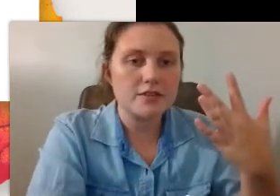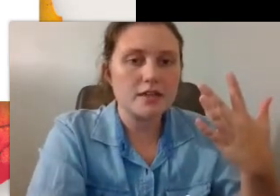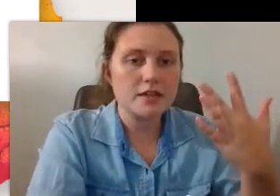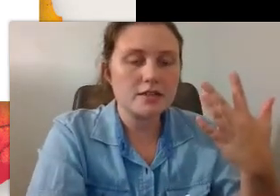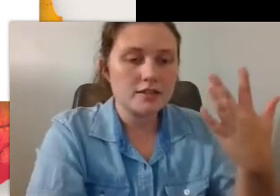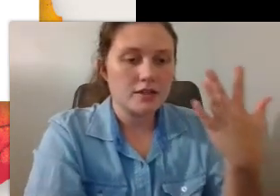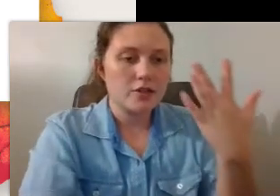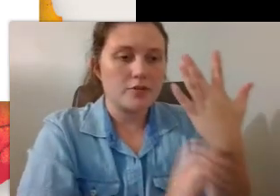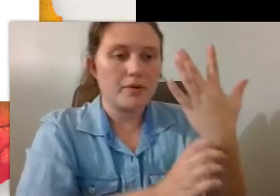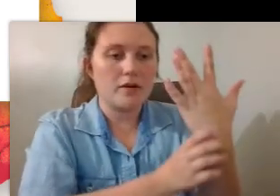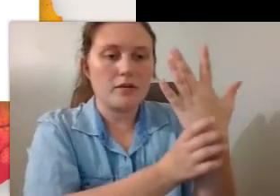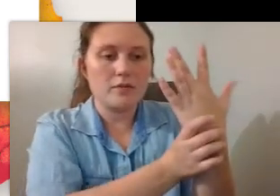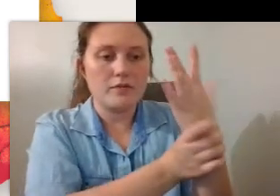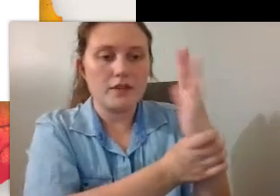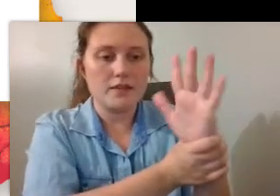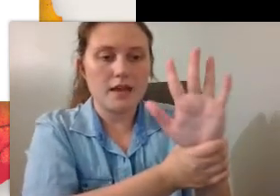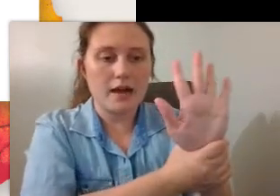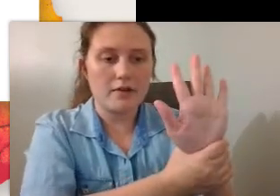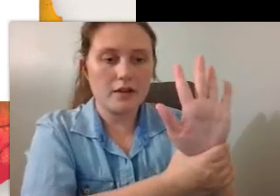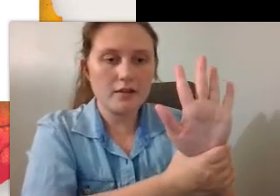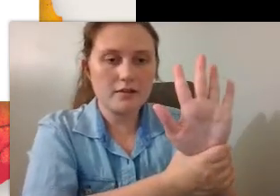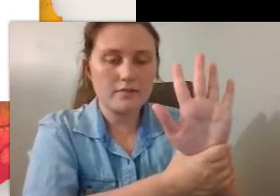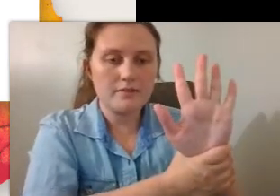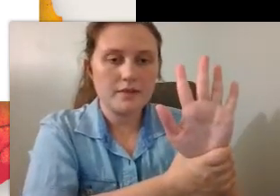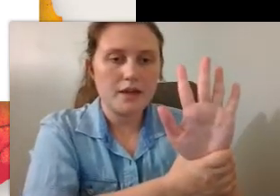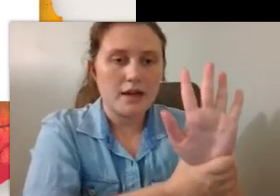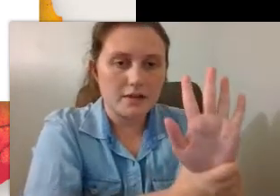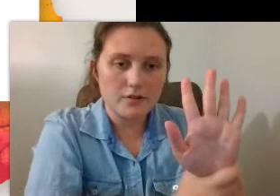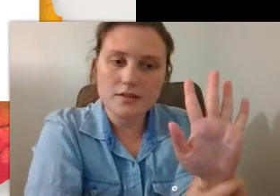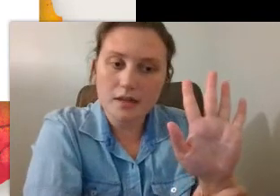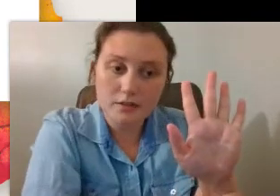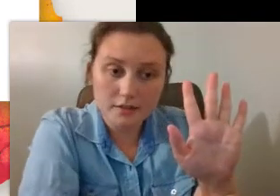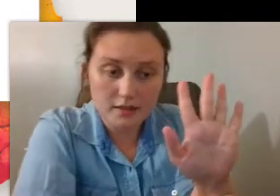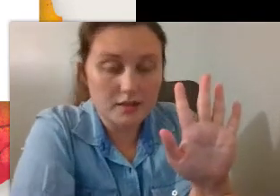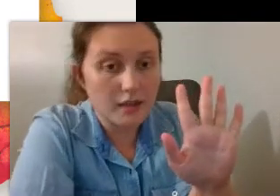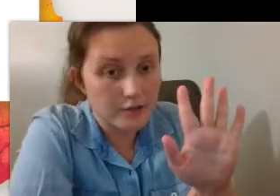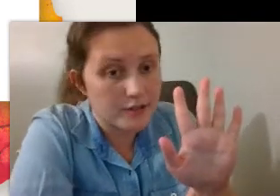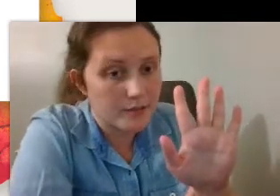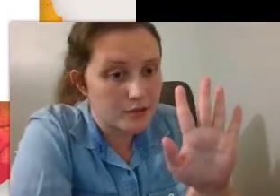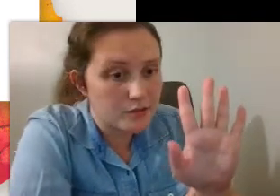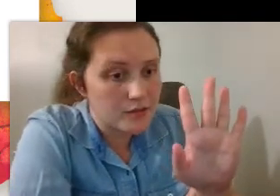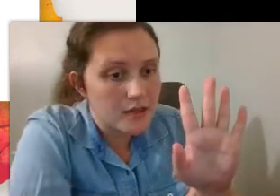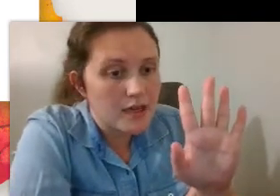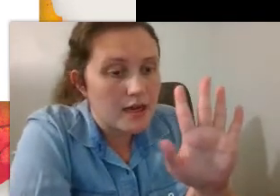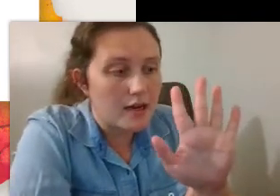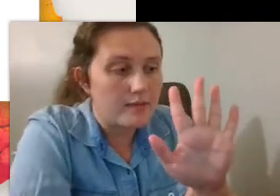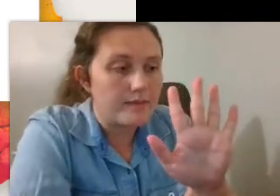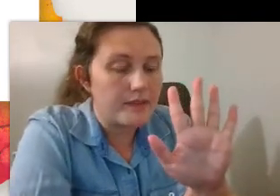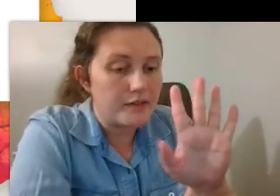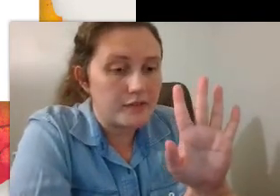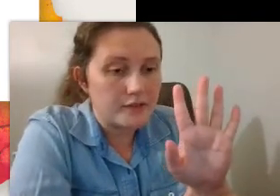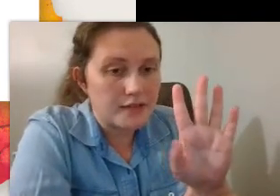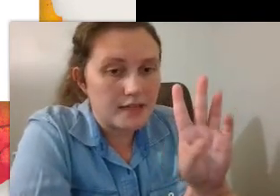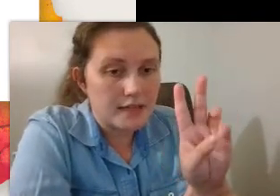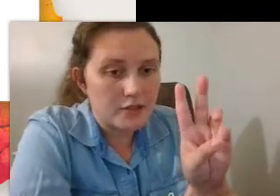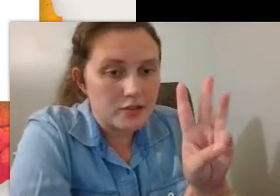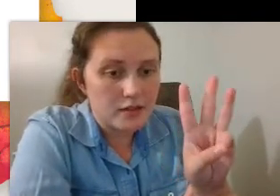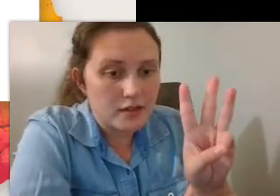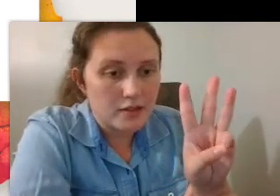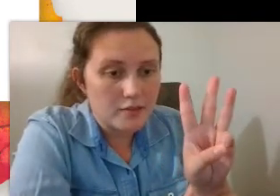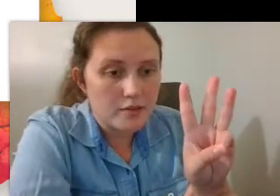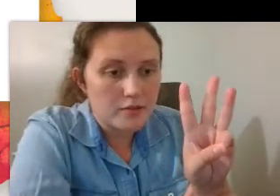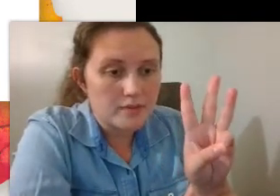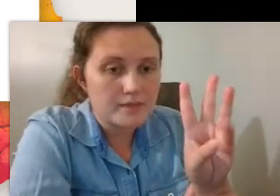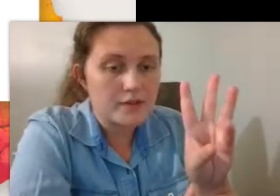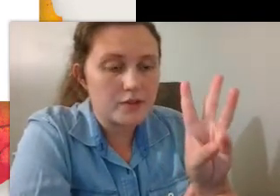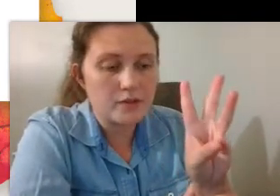Now for 6, your palm faces out again. I know this kind of looks like the letter W. It feels kind of like you're doing the